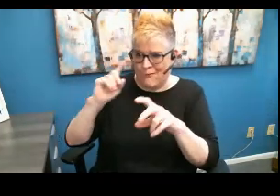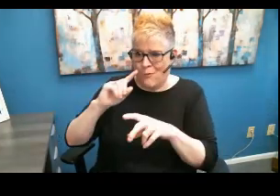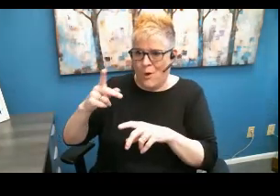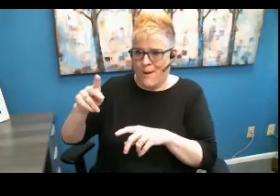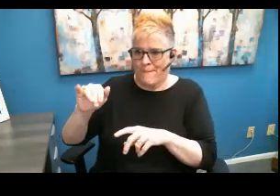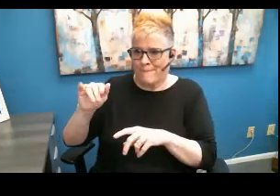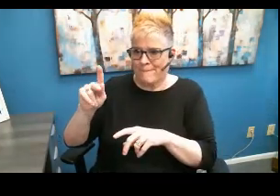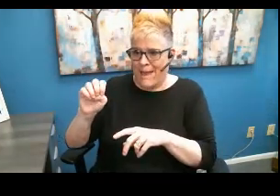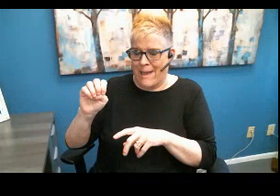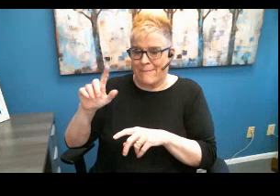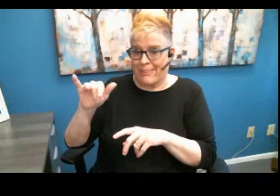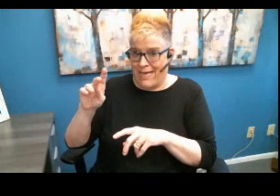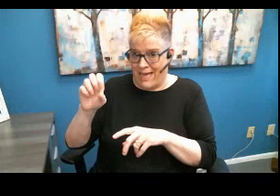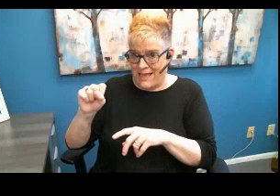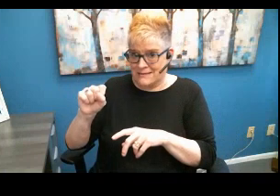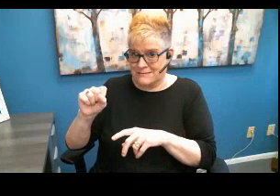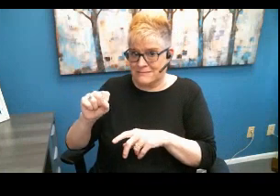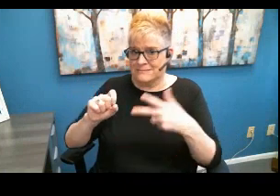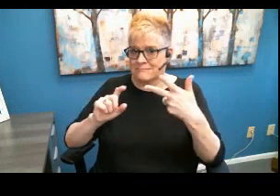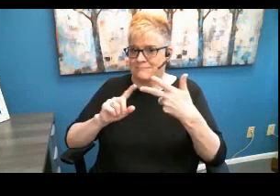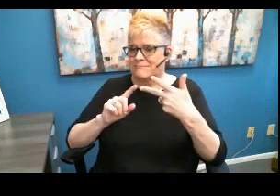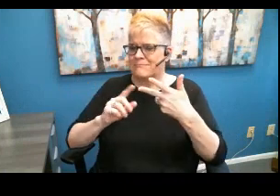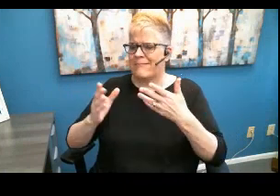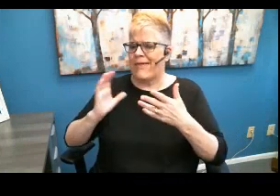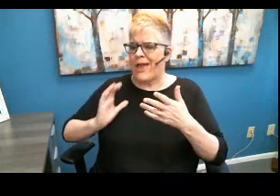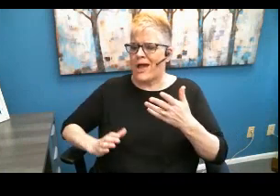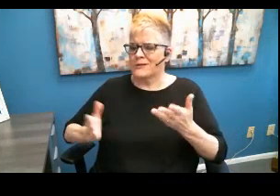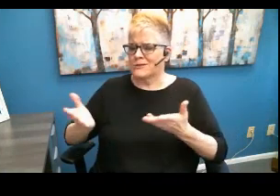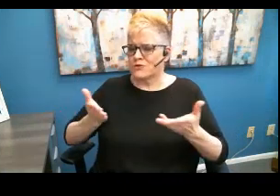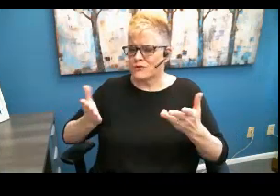pipelines. And then customer service lines and meters.